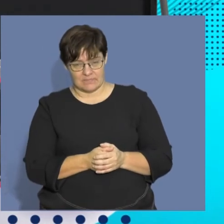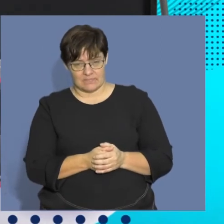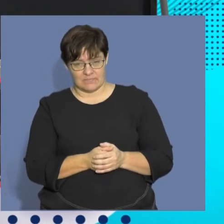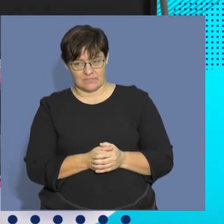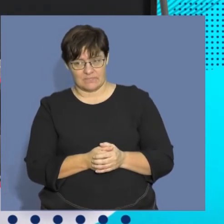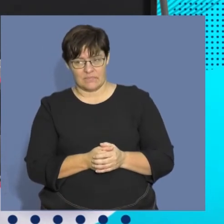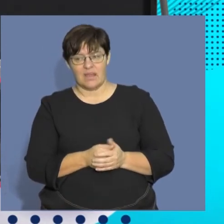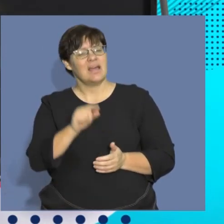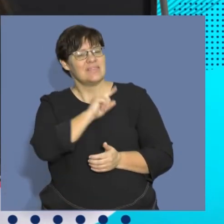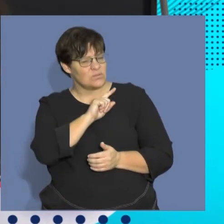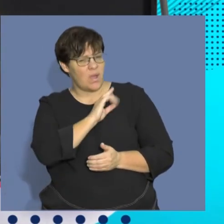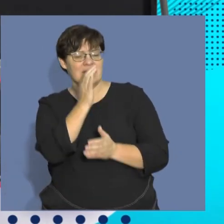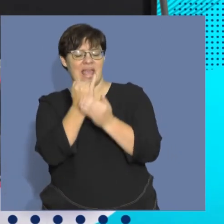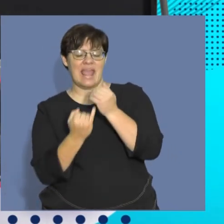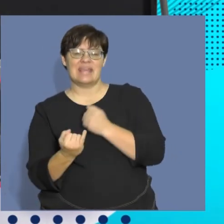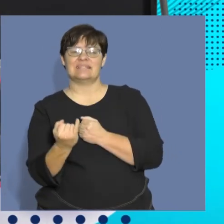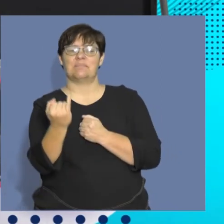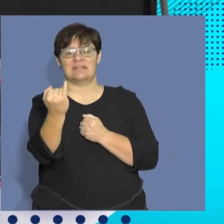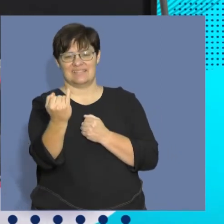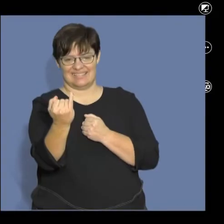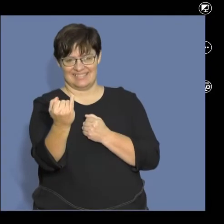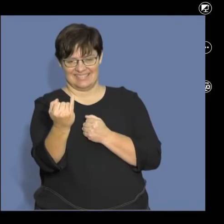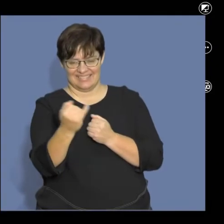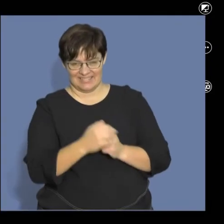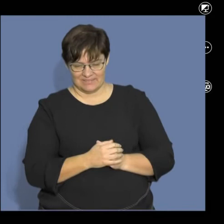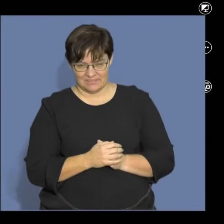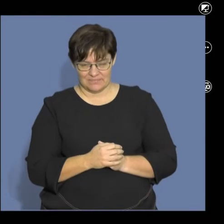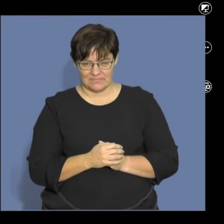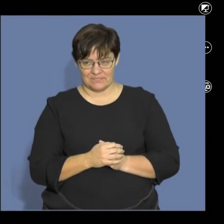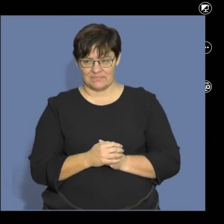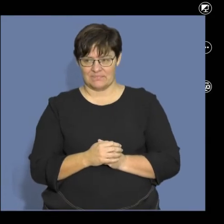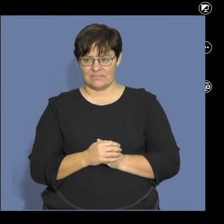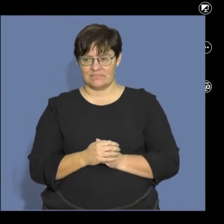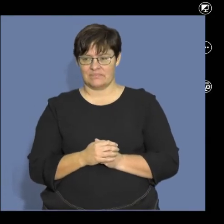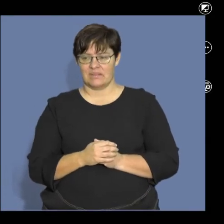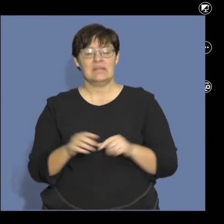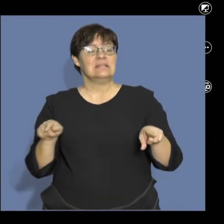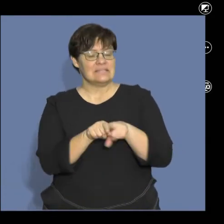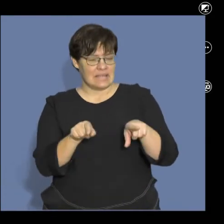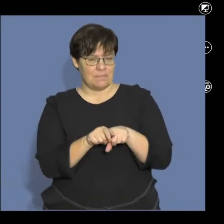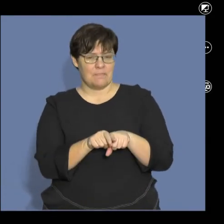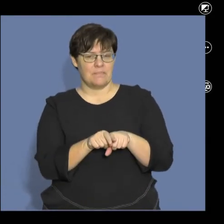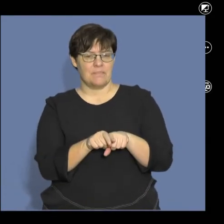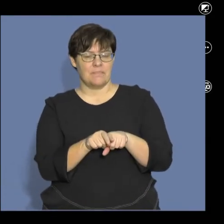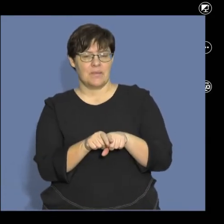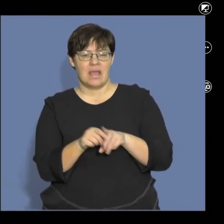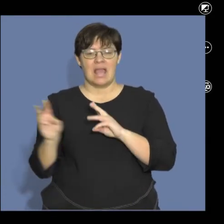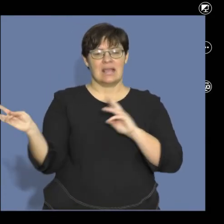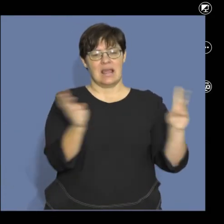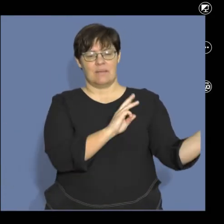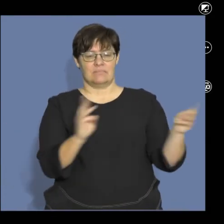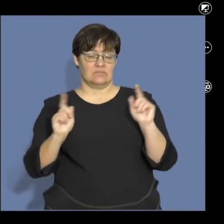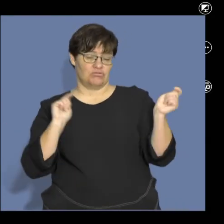that population. So that's why we call them density independent. In the same way,